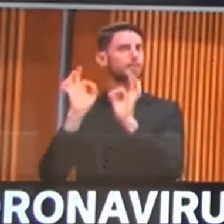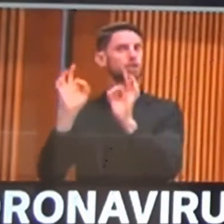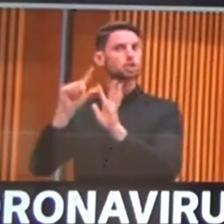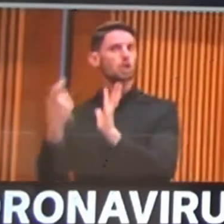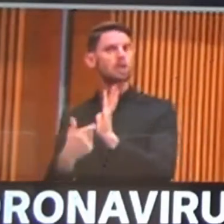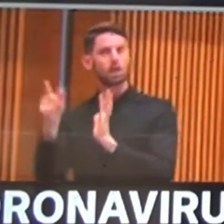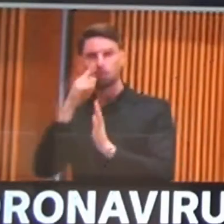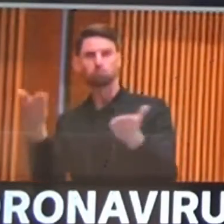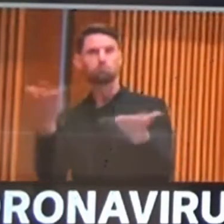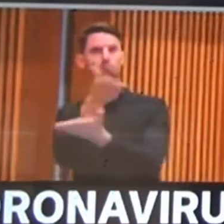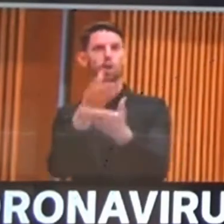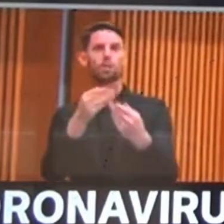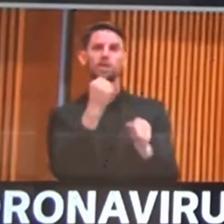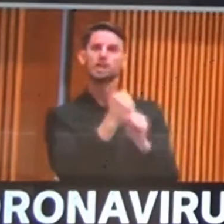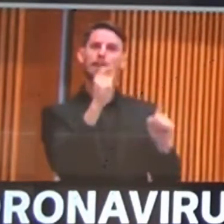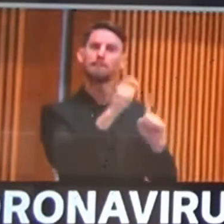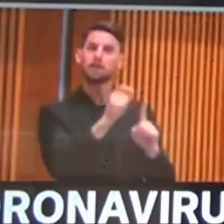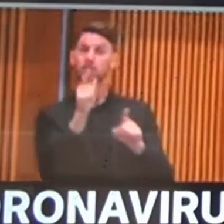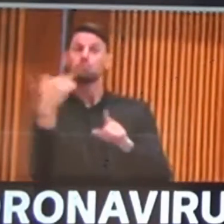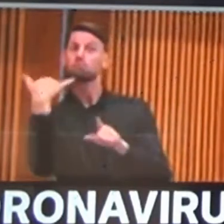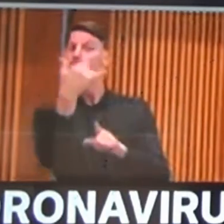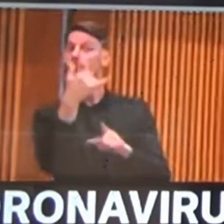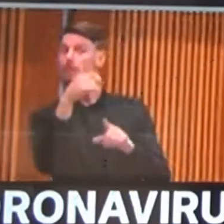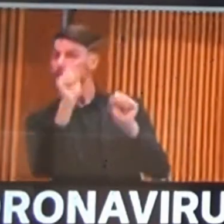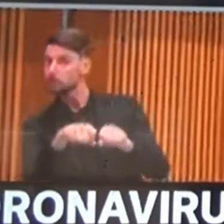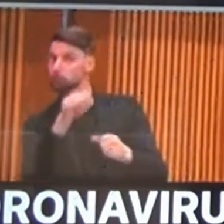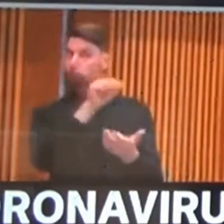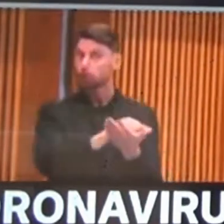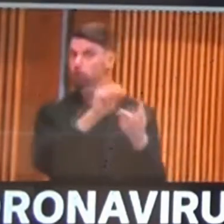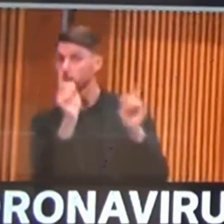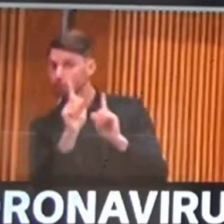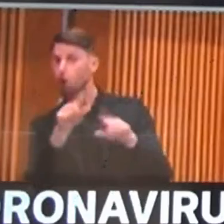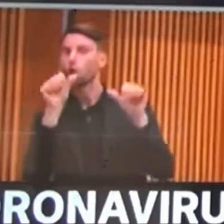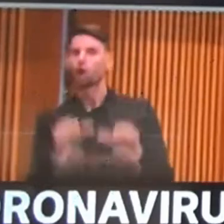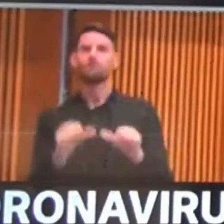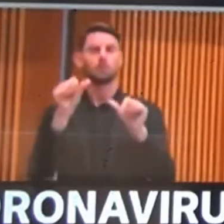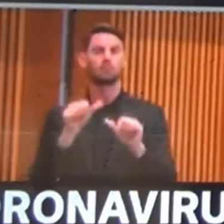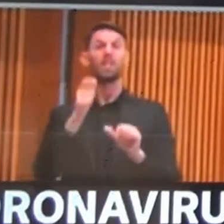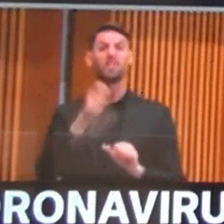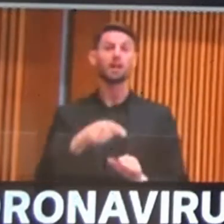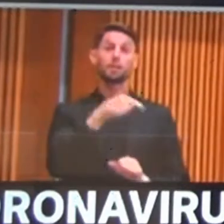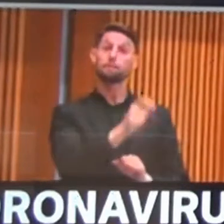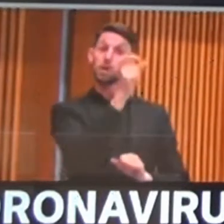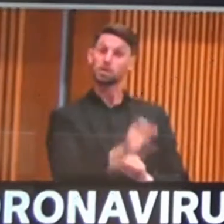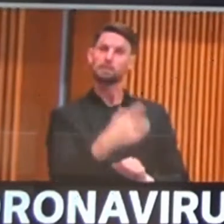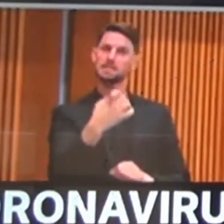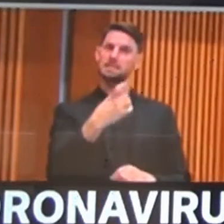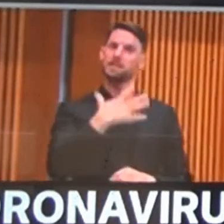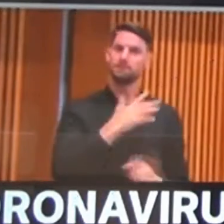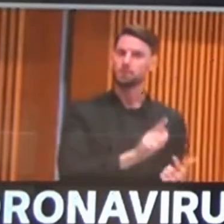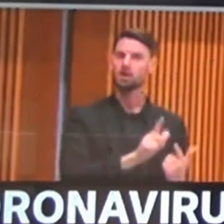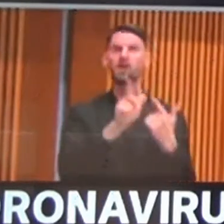that authorisation rather than patients having to travel to see the specialist. And this is especially important for people in